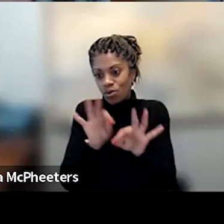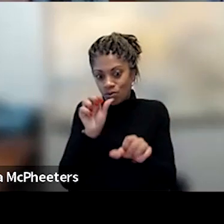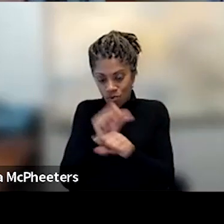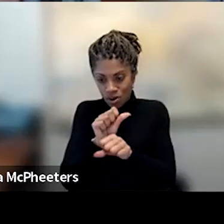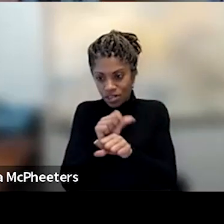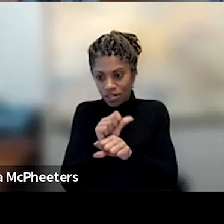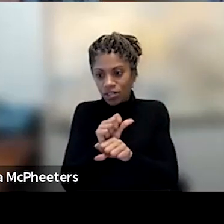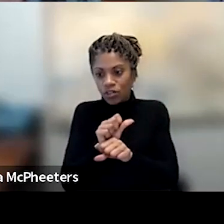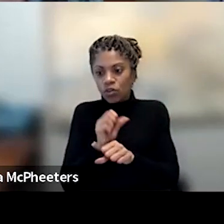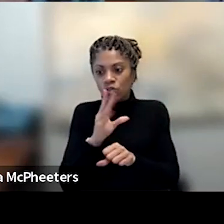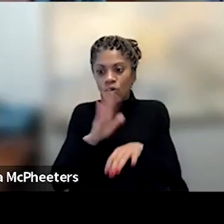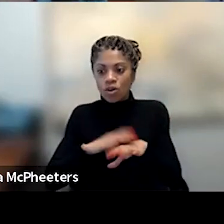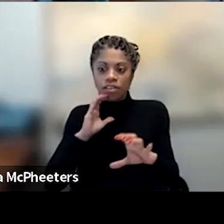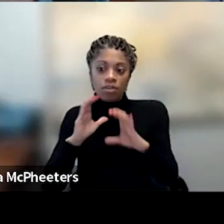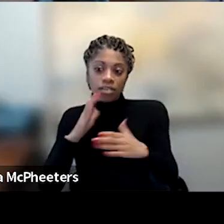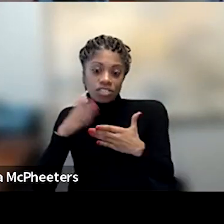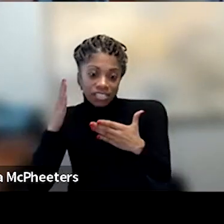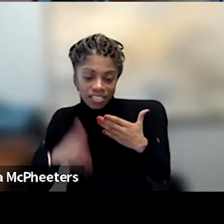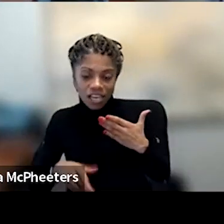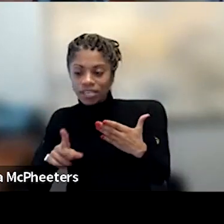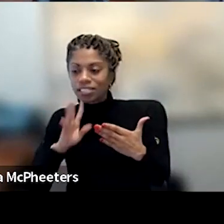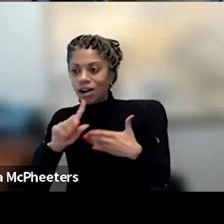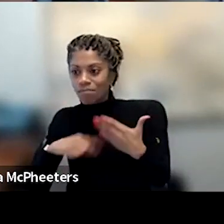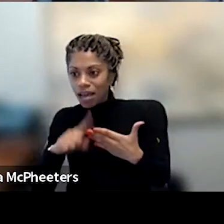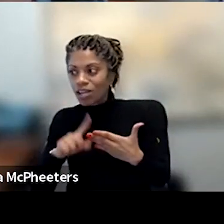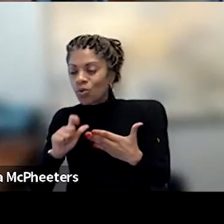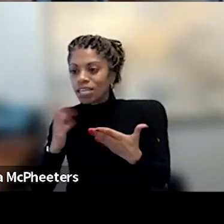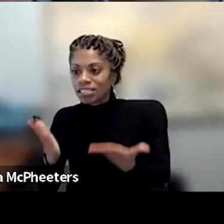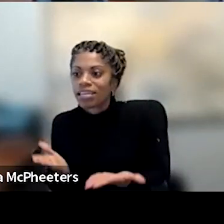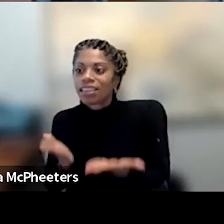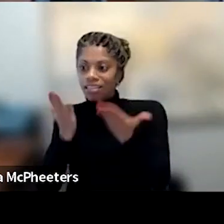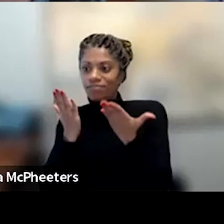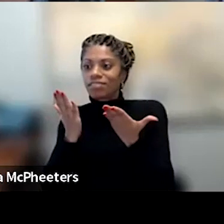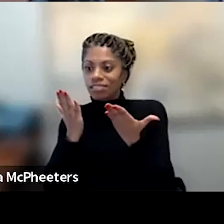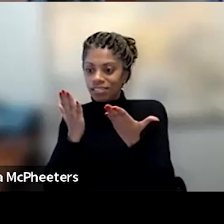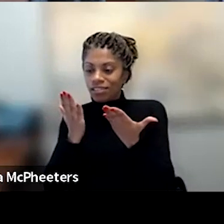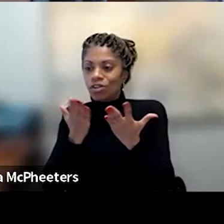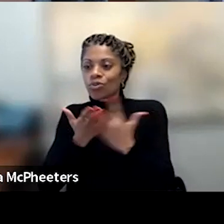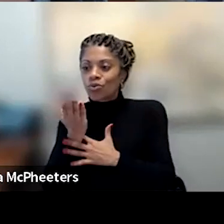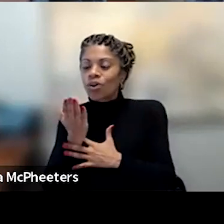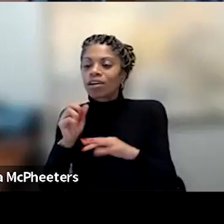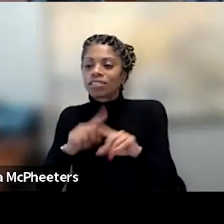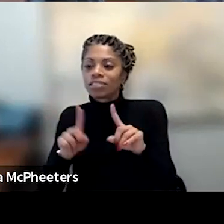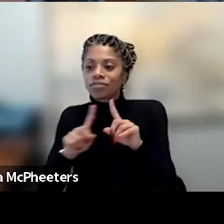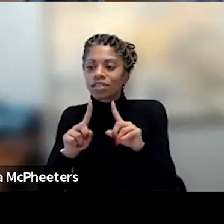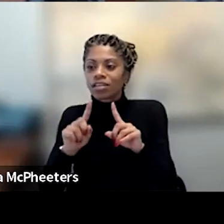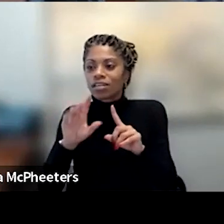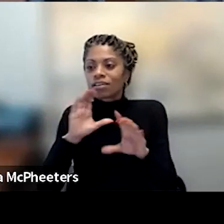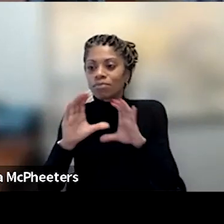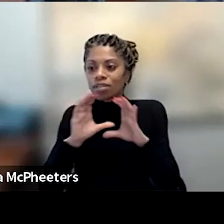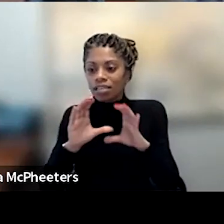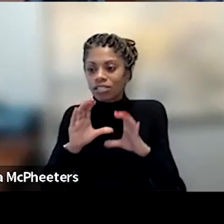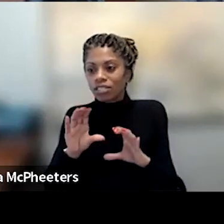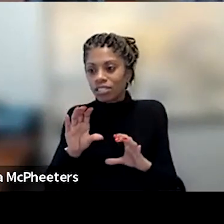and the communication side, right? We get to talk about it. We get to elevate it through our different comms channels. And I think, one way we've